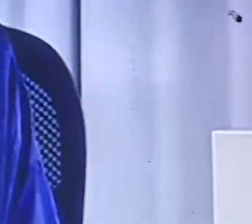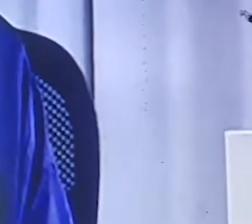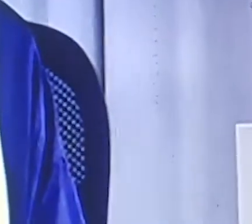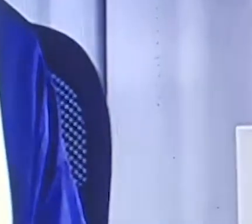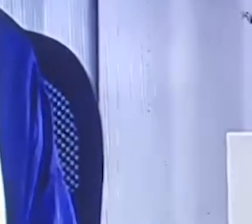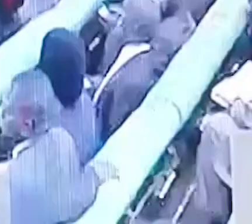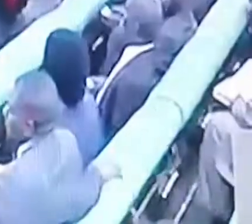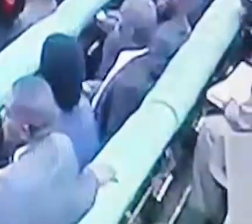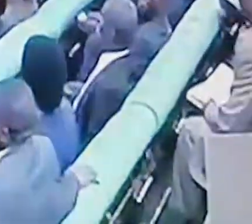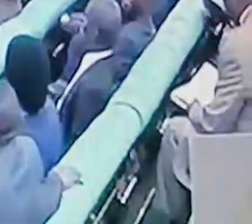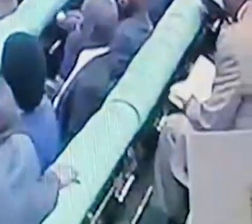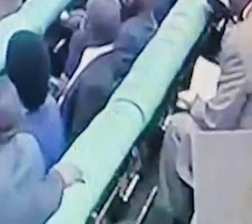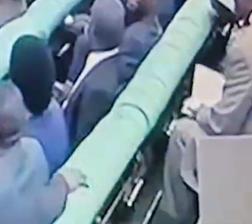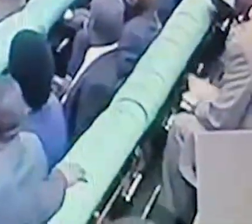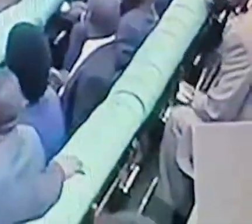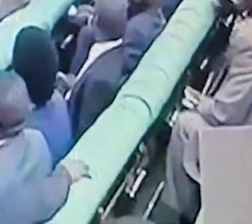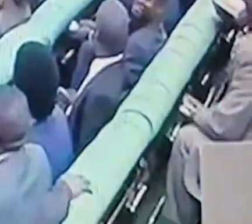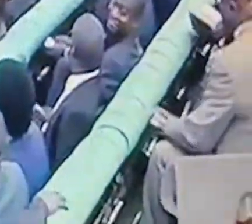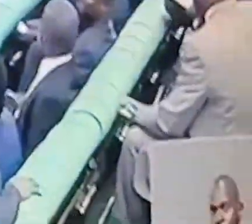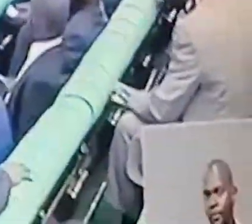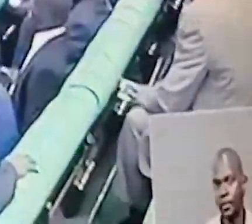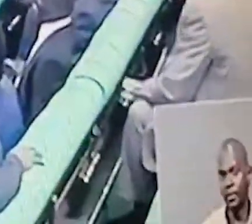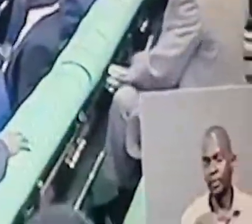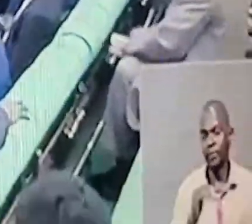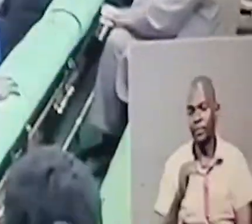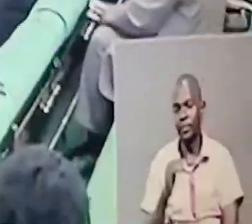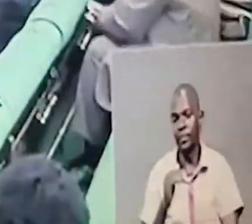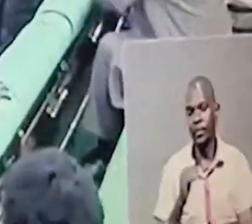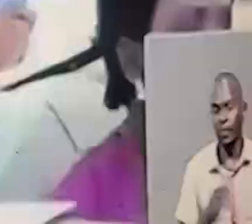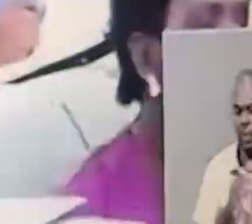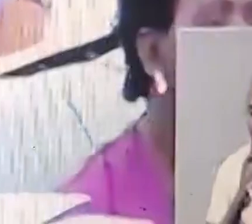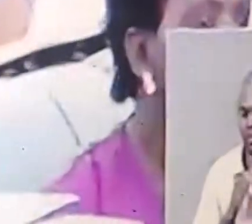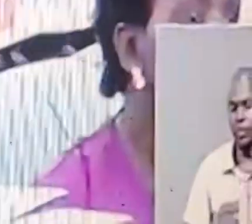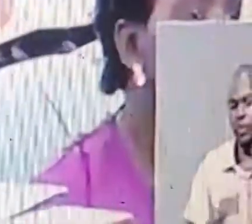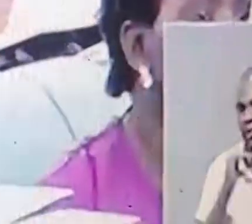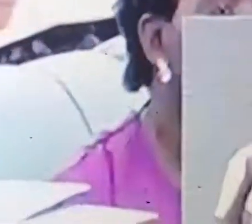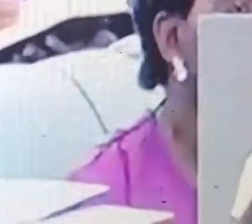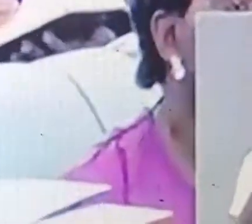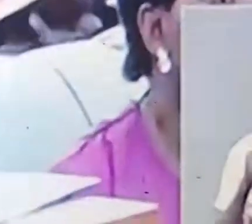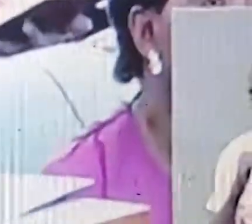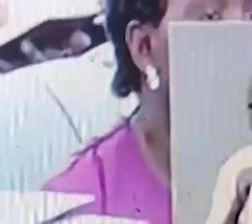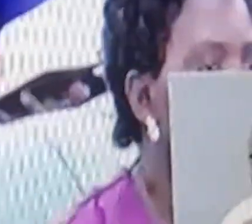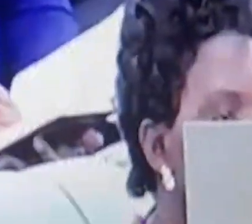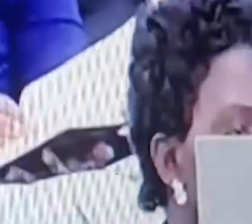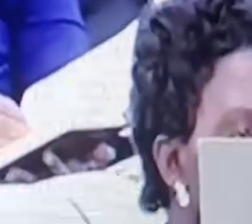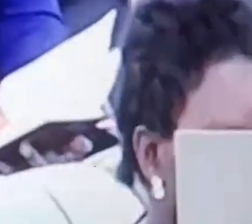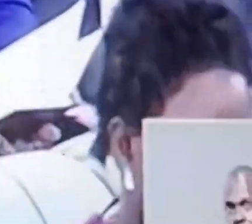Thank you very much, Right Honourable Speaker. What was the gazette? Right Honourable Speaker,